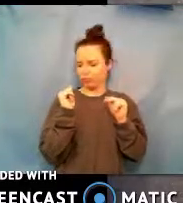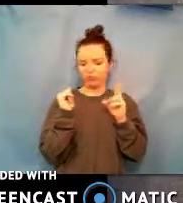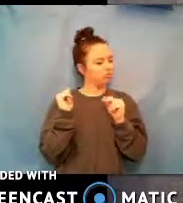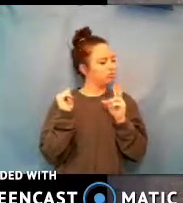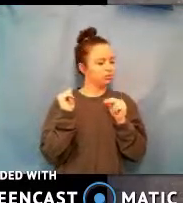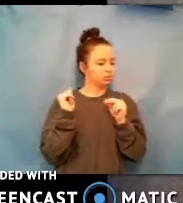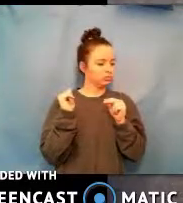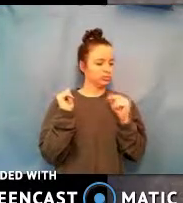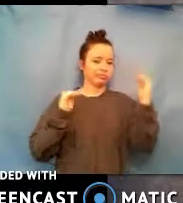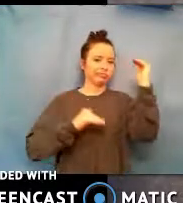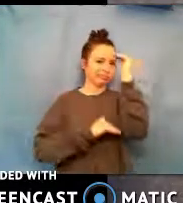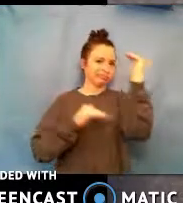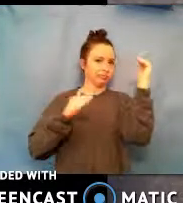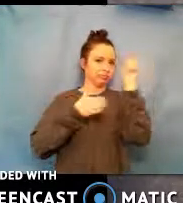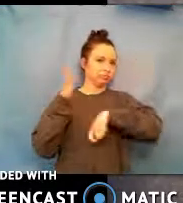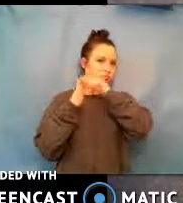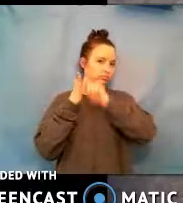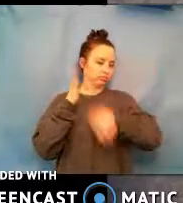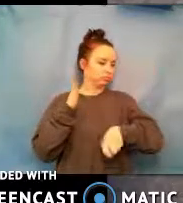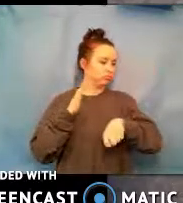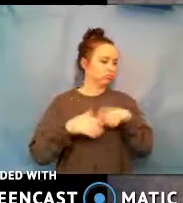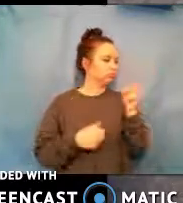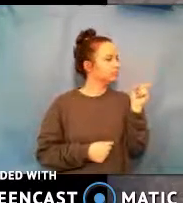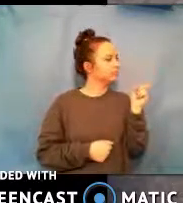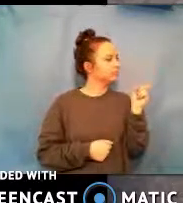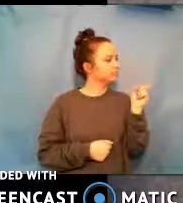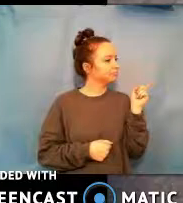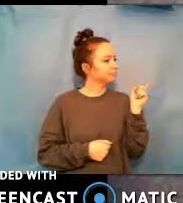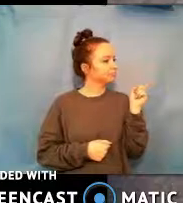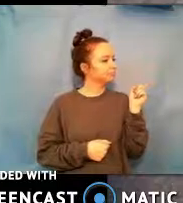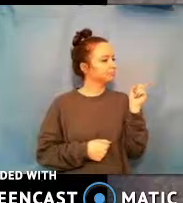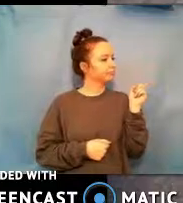No, they're unequal. I can mark it out. What about this one?